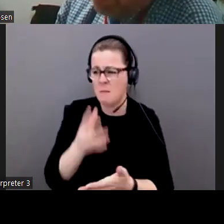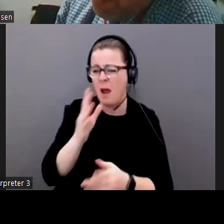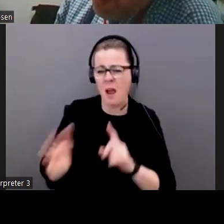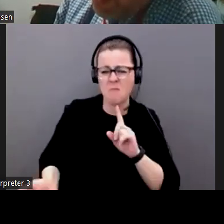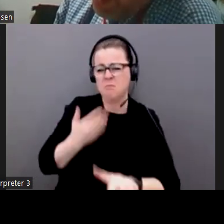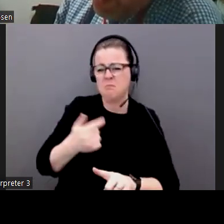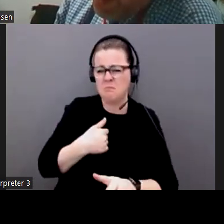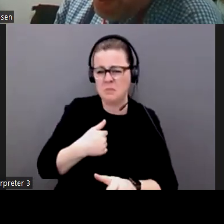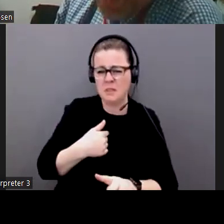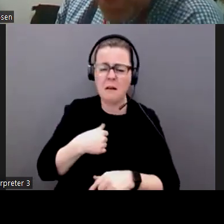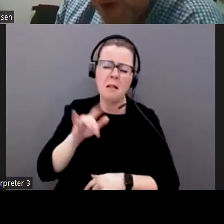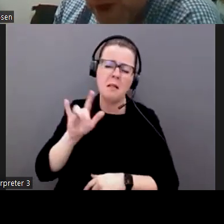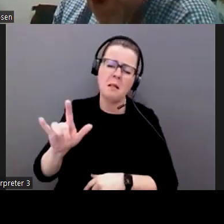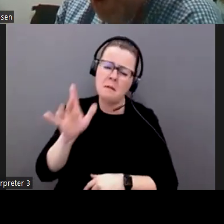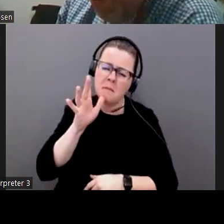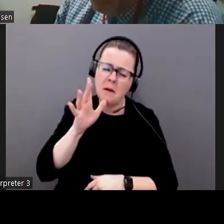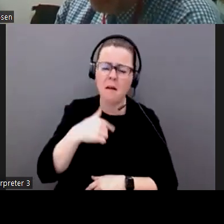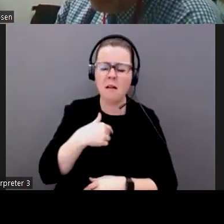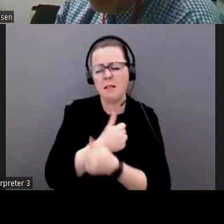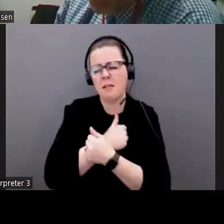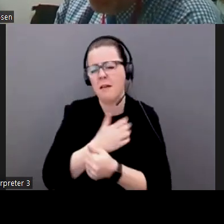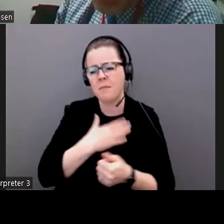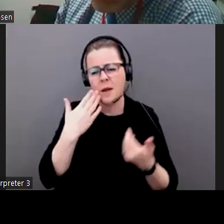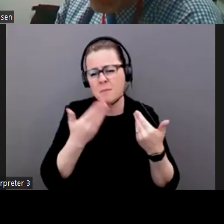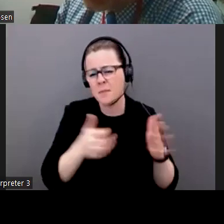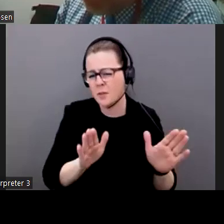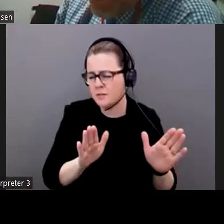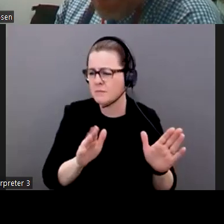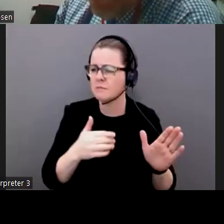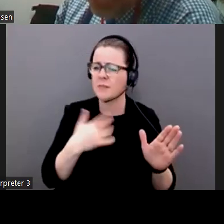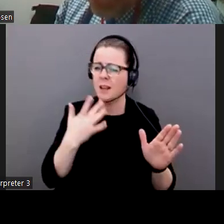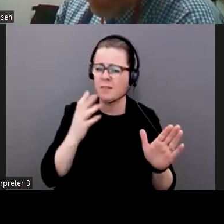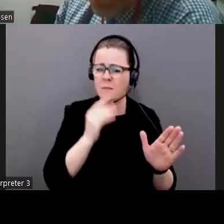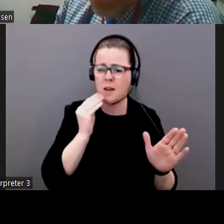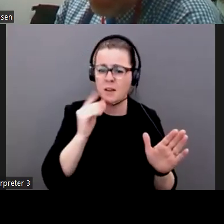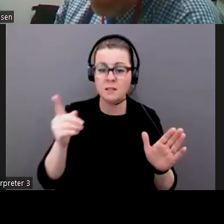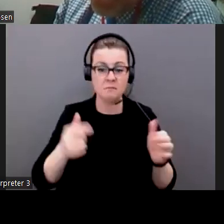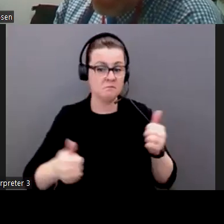room, and I want to go home. We say, sorry.